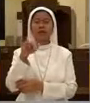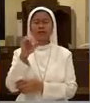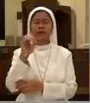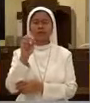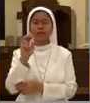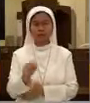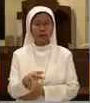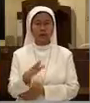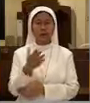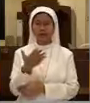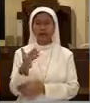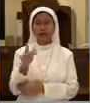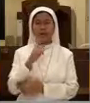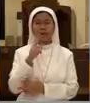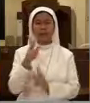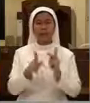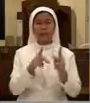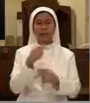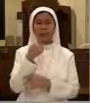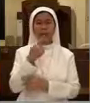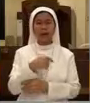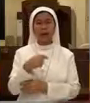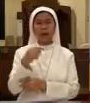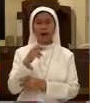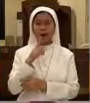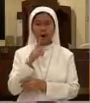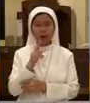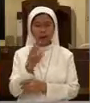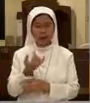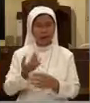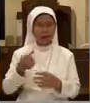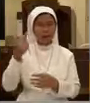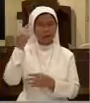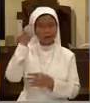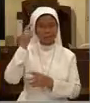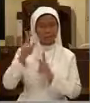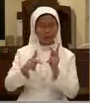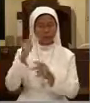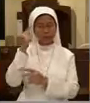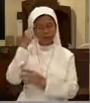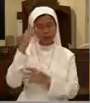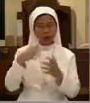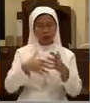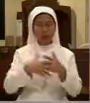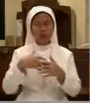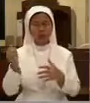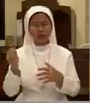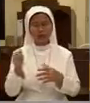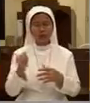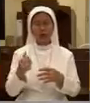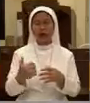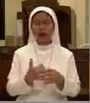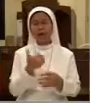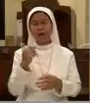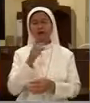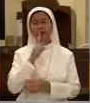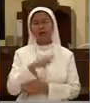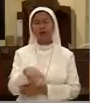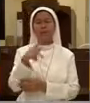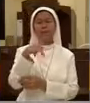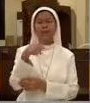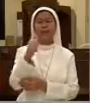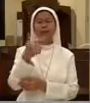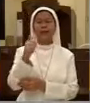These were people who were considered outsiders or even pagan. But